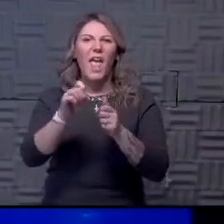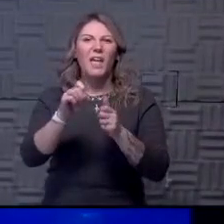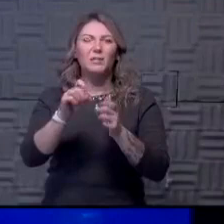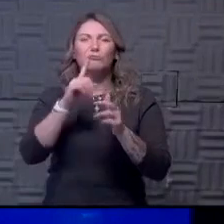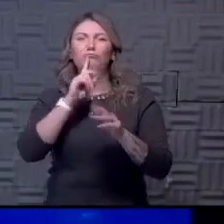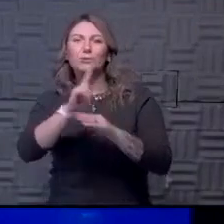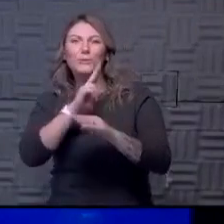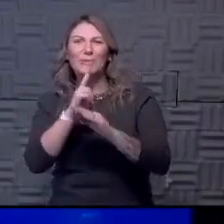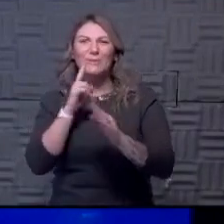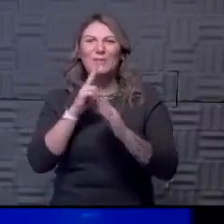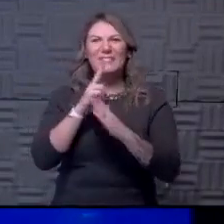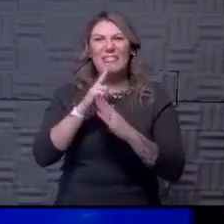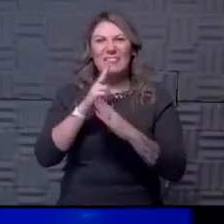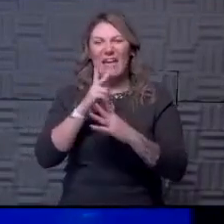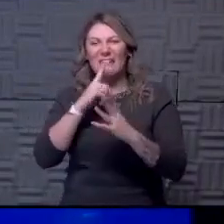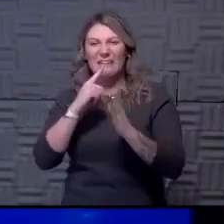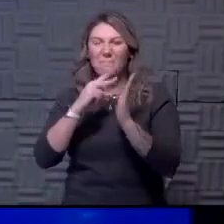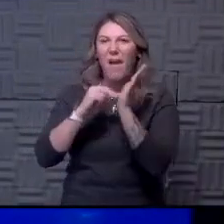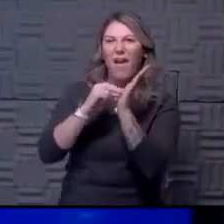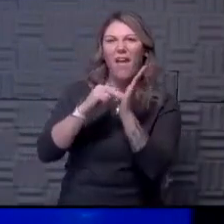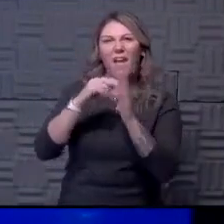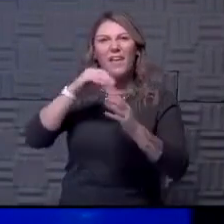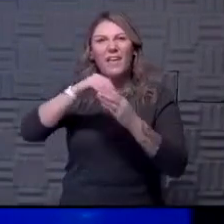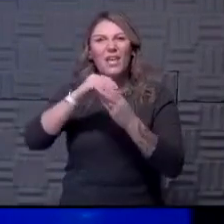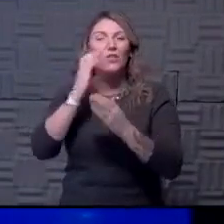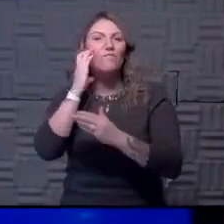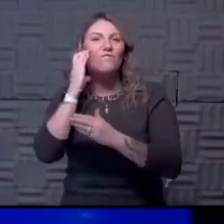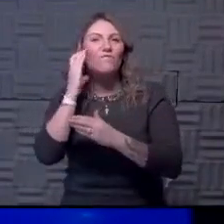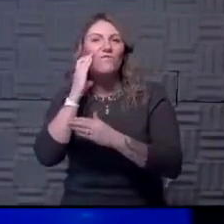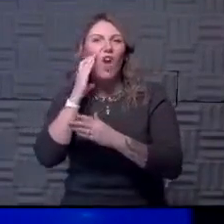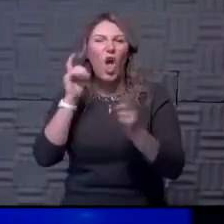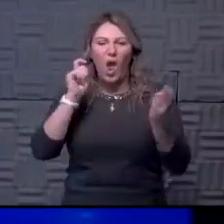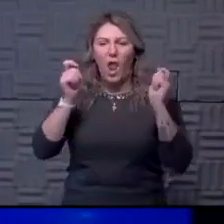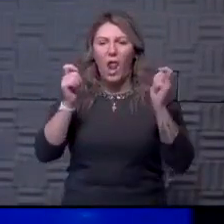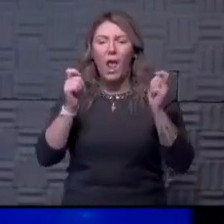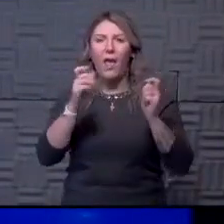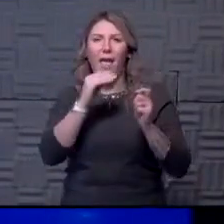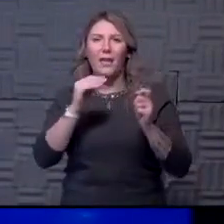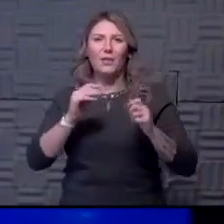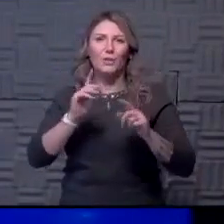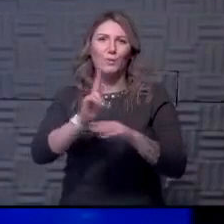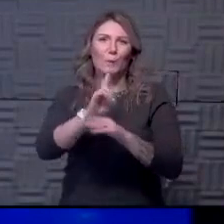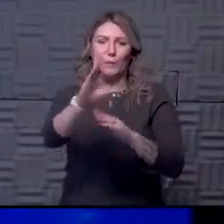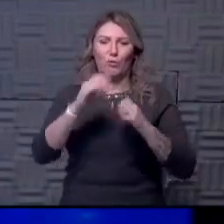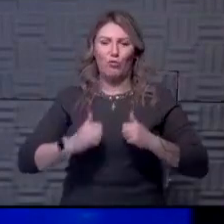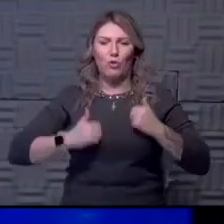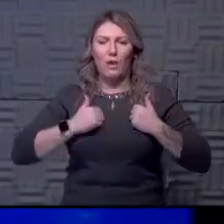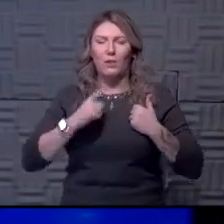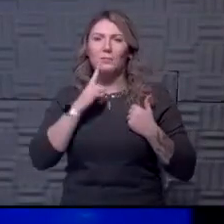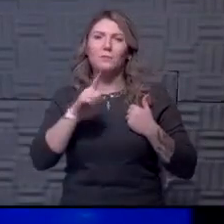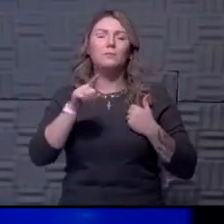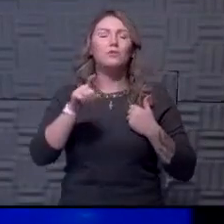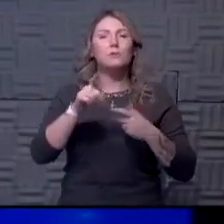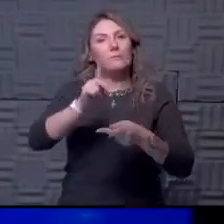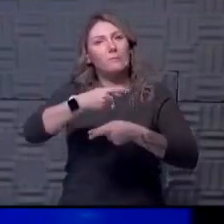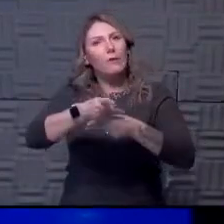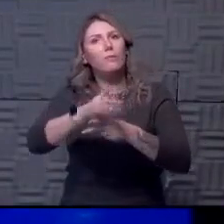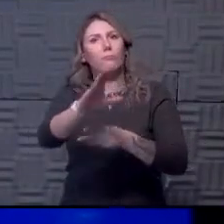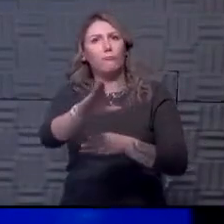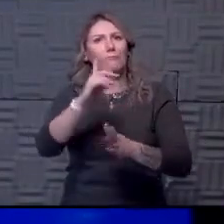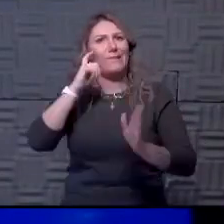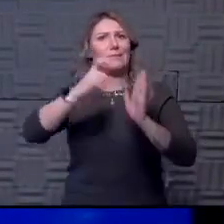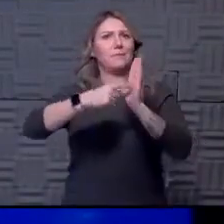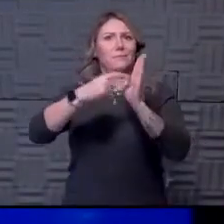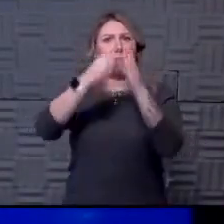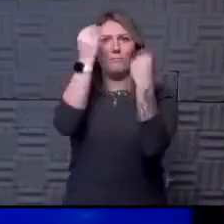just things that they didn't want to share, like their name or their address or that kind of thing. Well, I think that's right, and I think you just got to be careful showing your identifiable information,